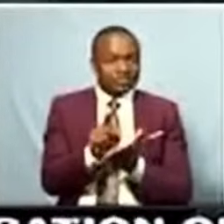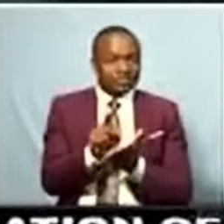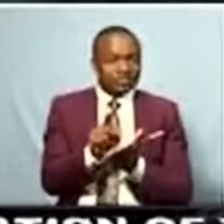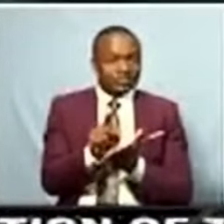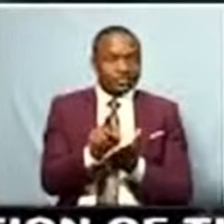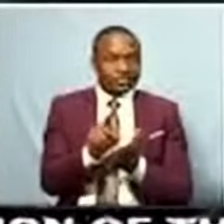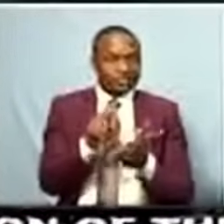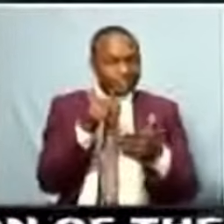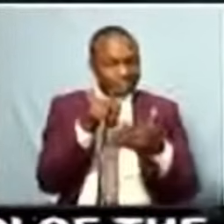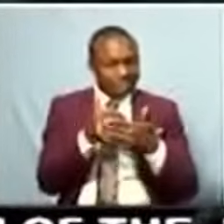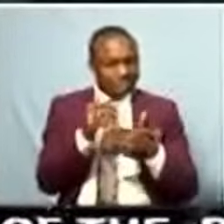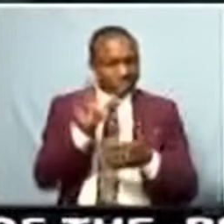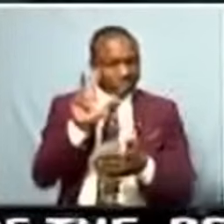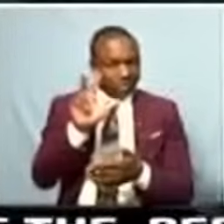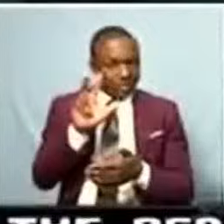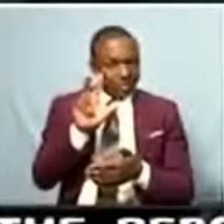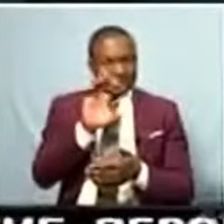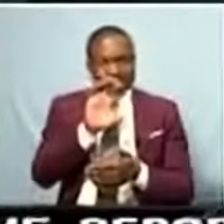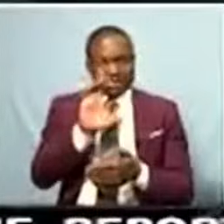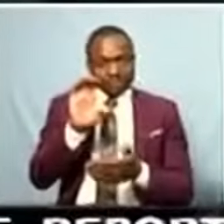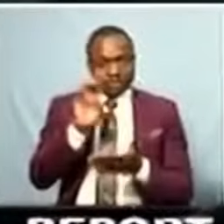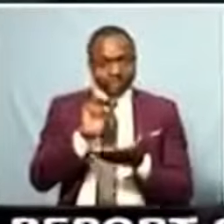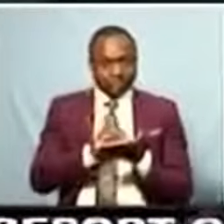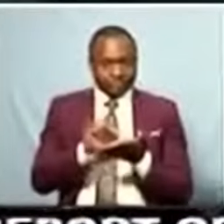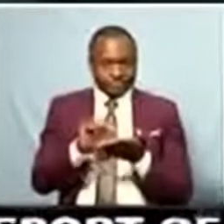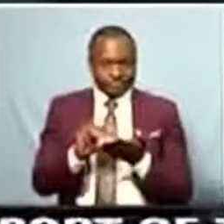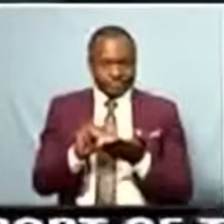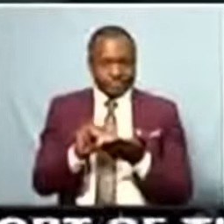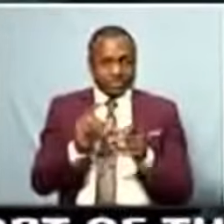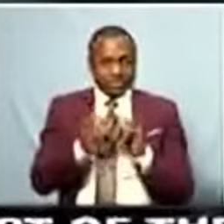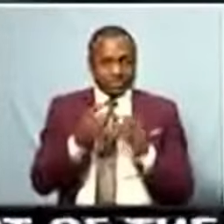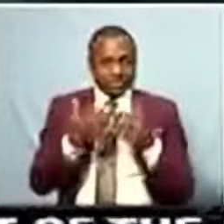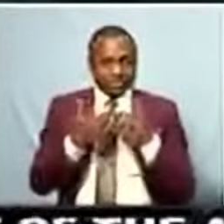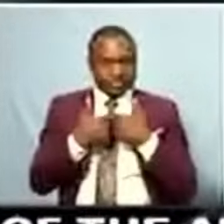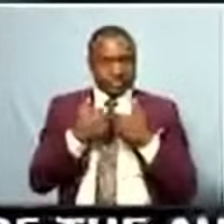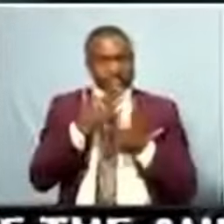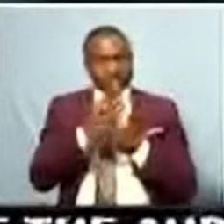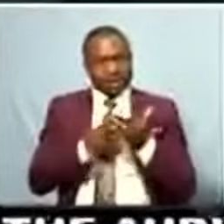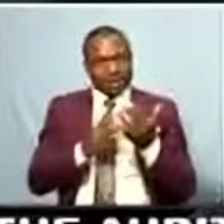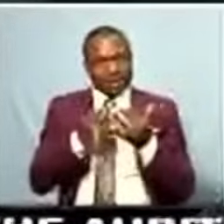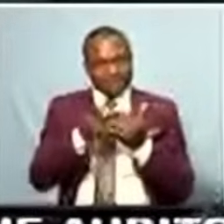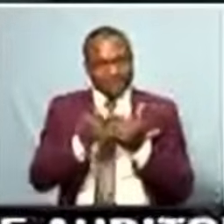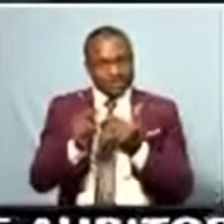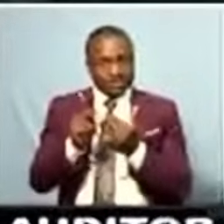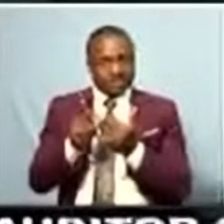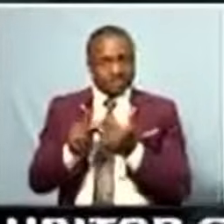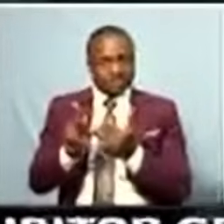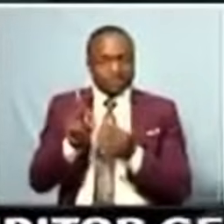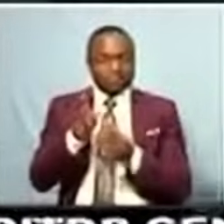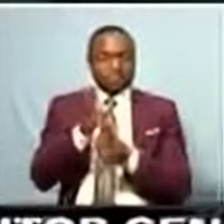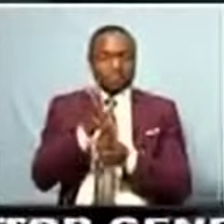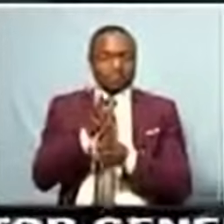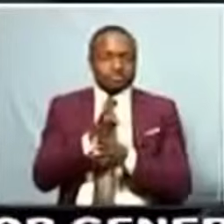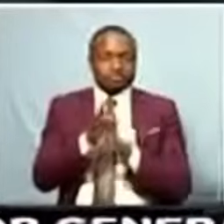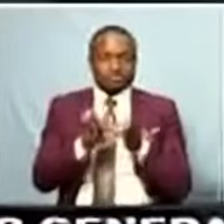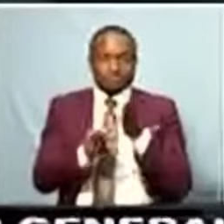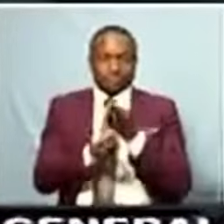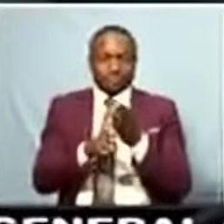to close to 300 million when we still had even some pieces of infrastructure not